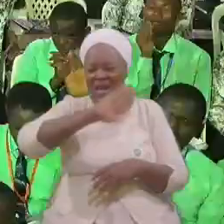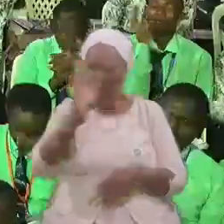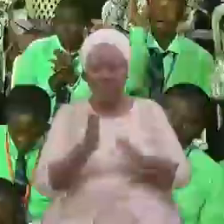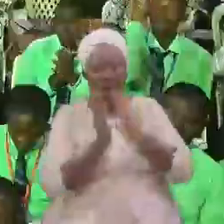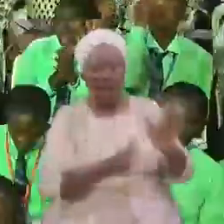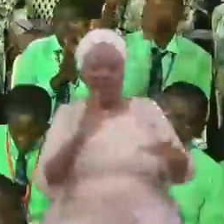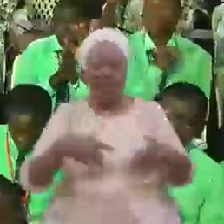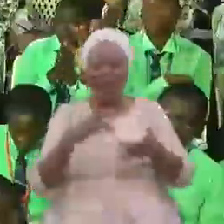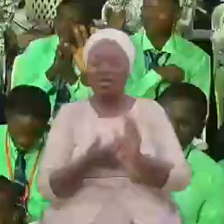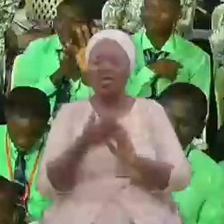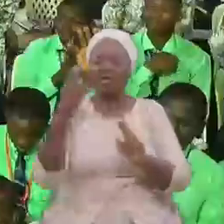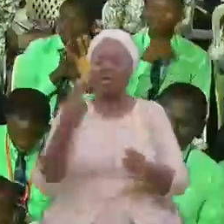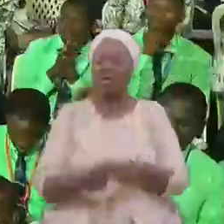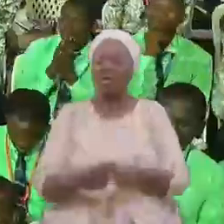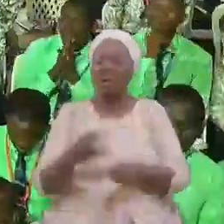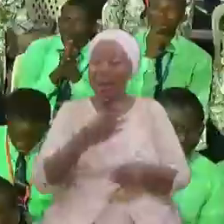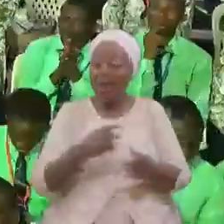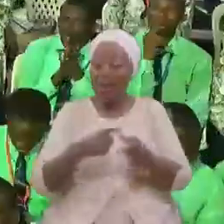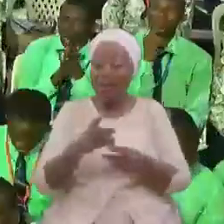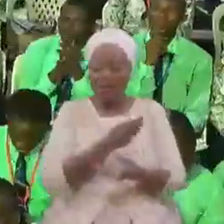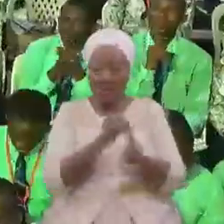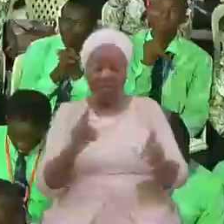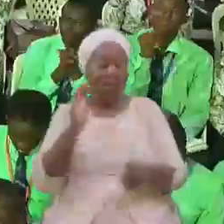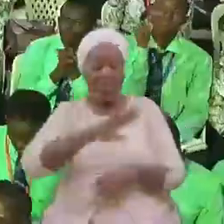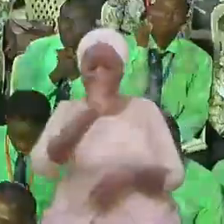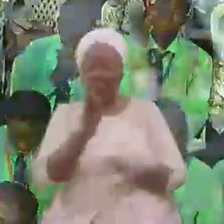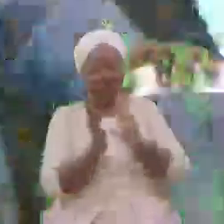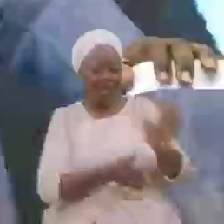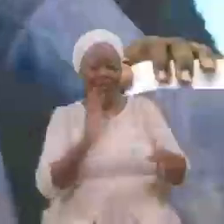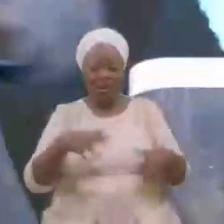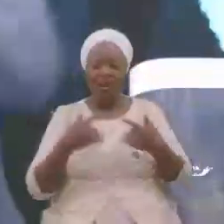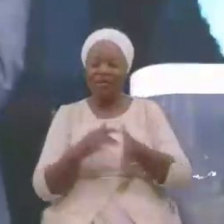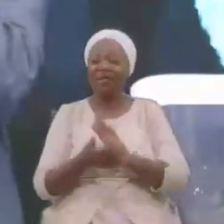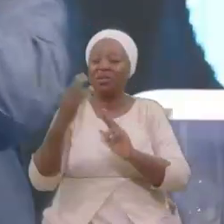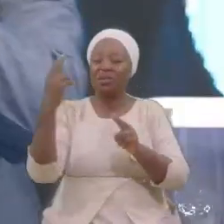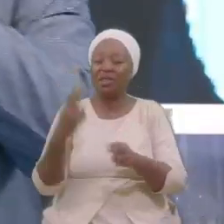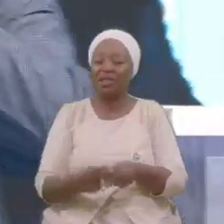life. And the deliverance will never leave your life.